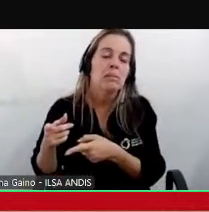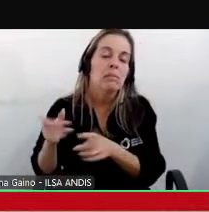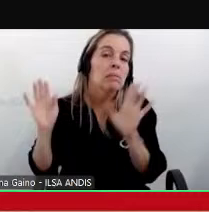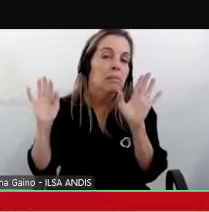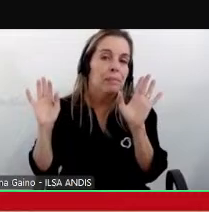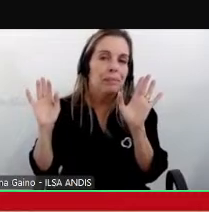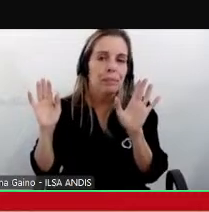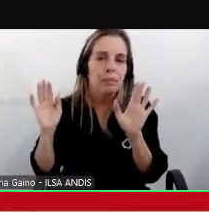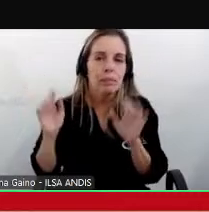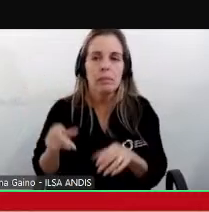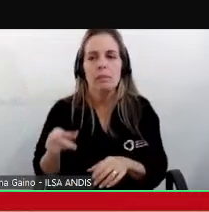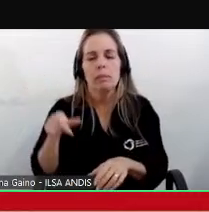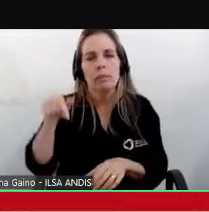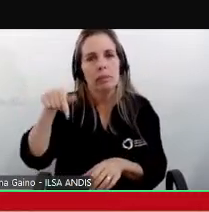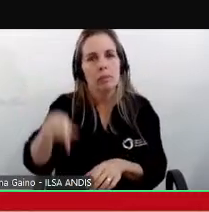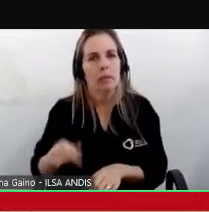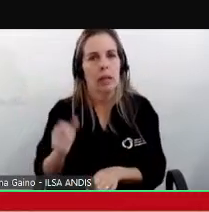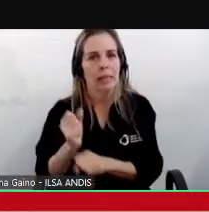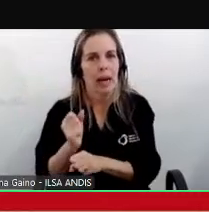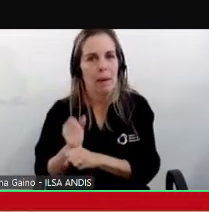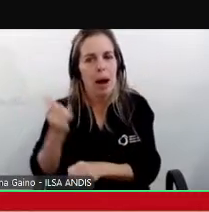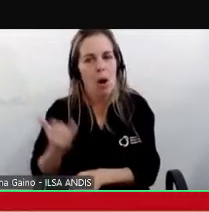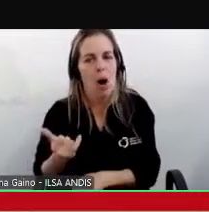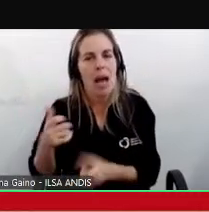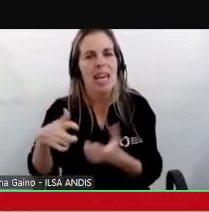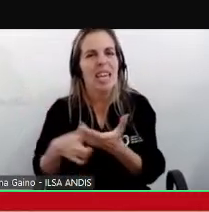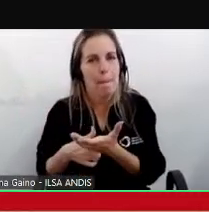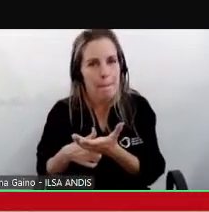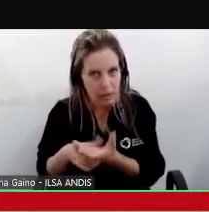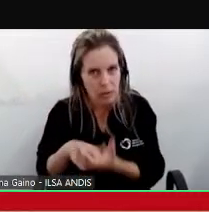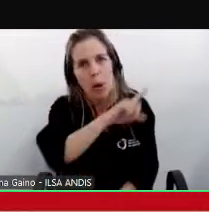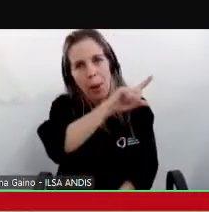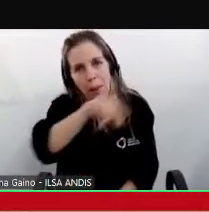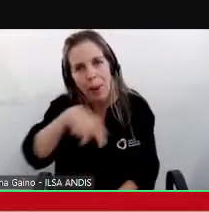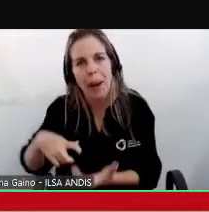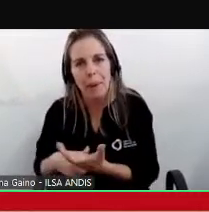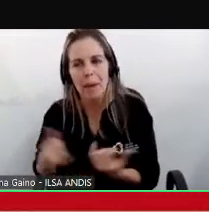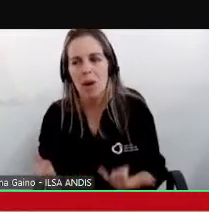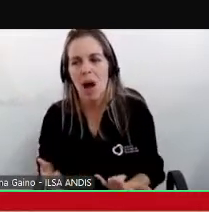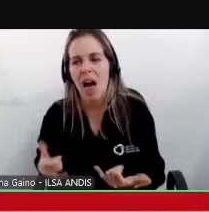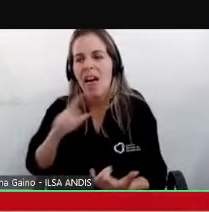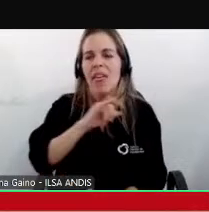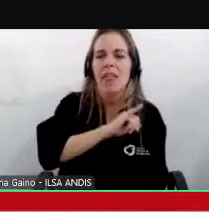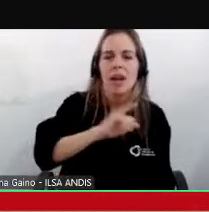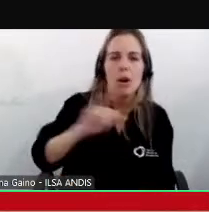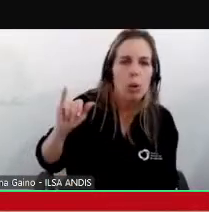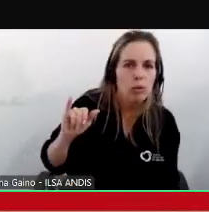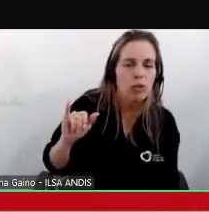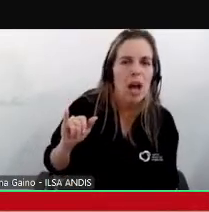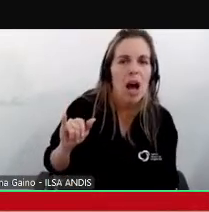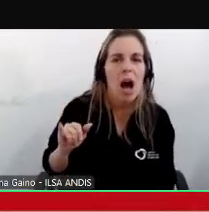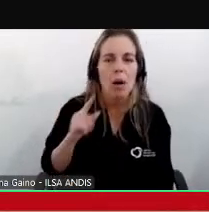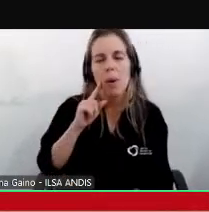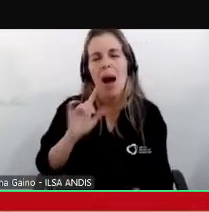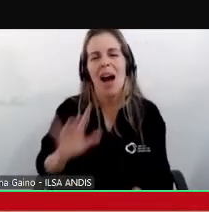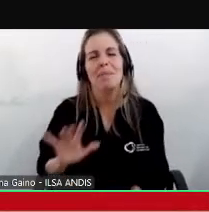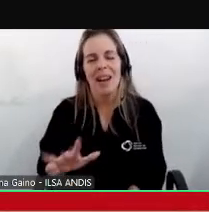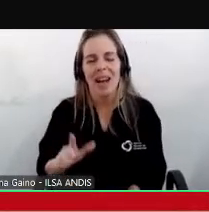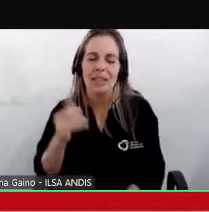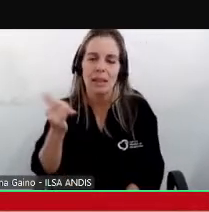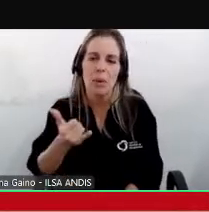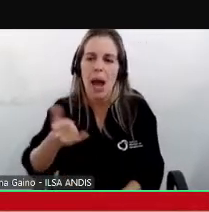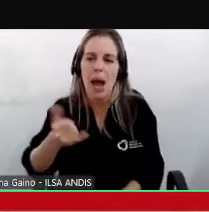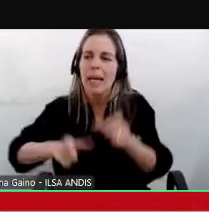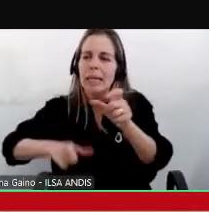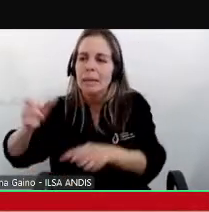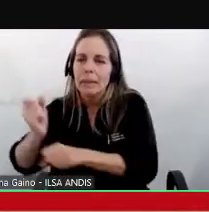interviewed them because there had been a complaint about working conditions, and they were actually told by their employer, these are from La Migra, these are from